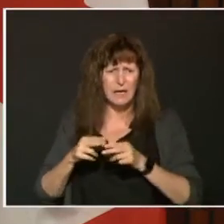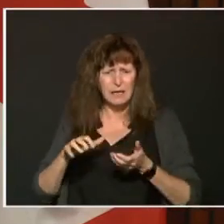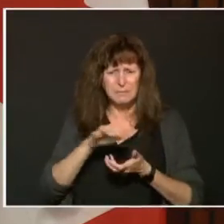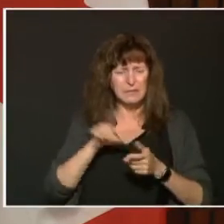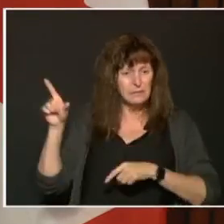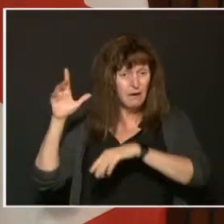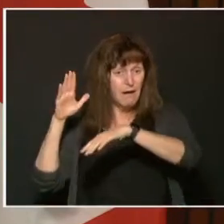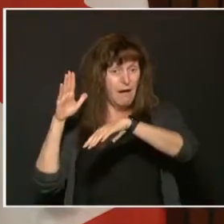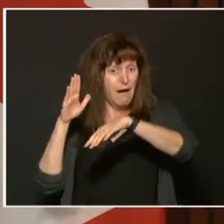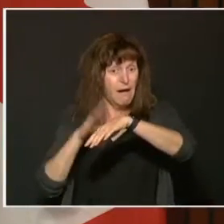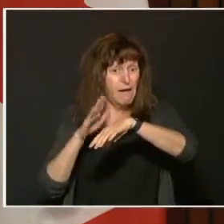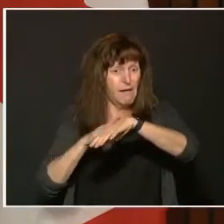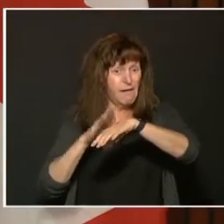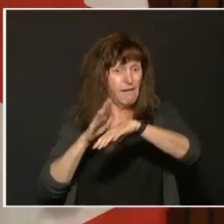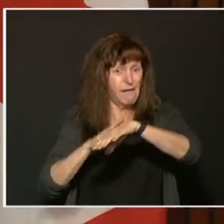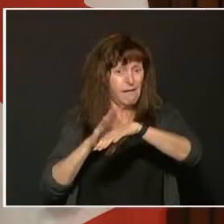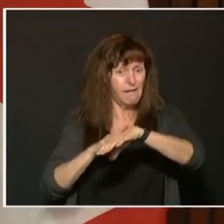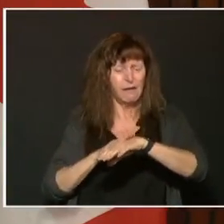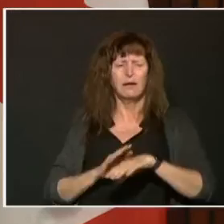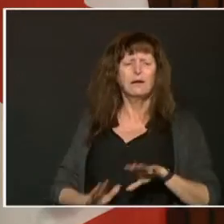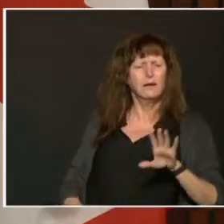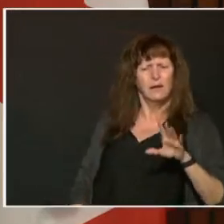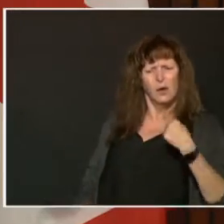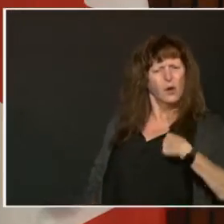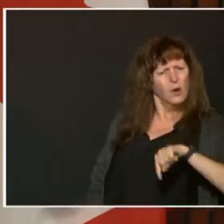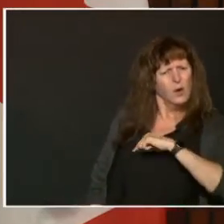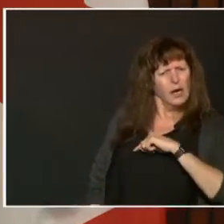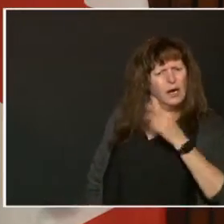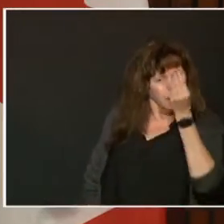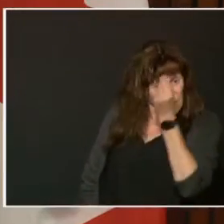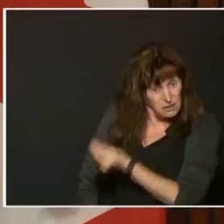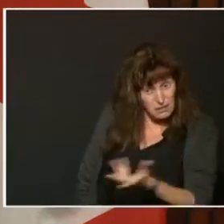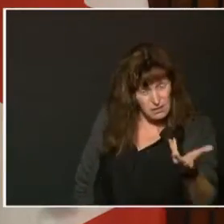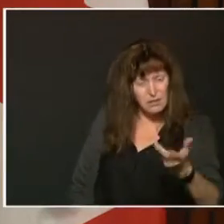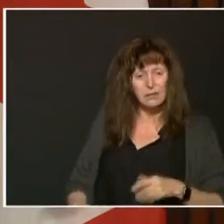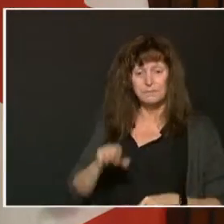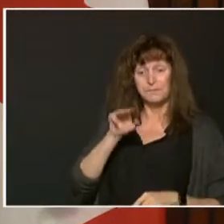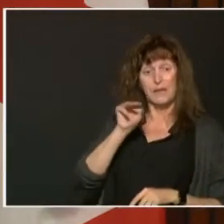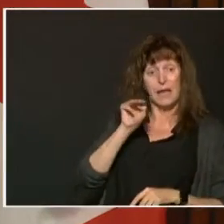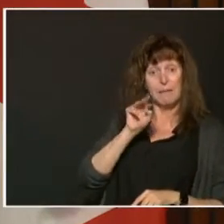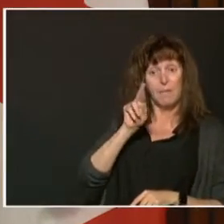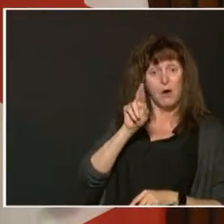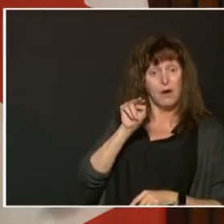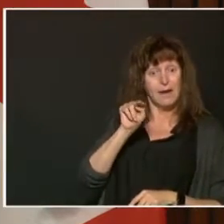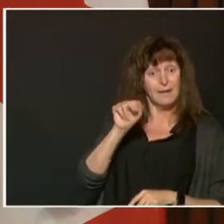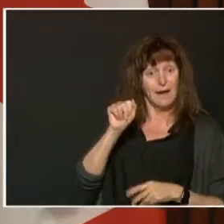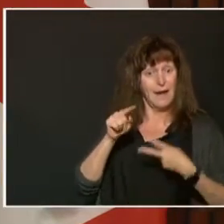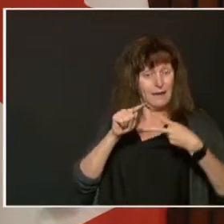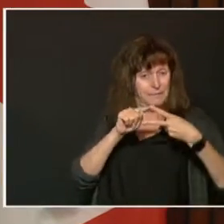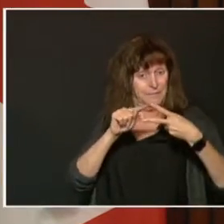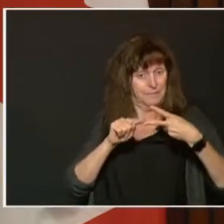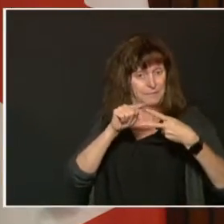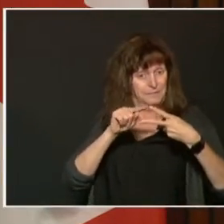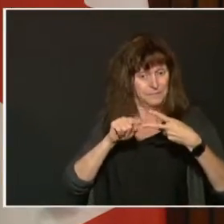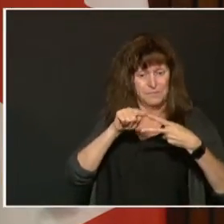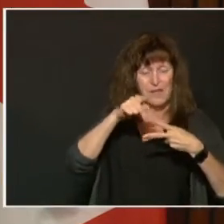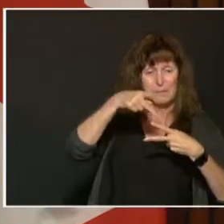advise Ontarians that mixing of the mRNA vaccines, Pfizer and Moderna, as well as